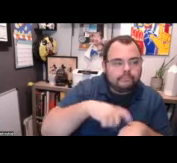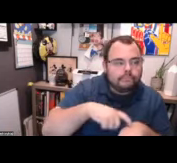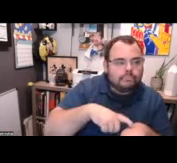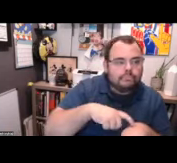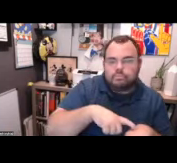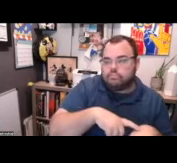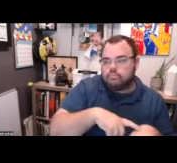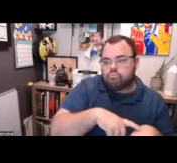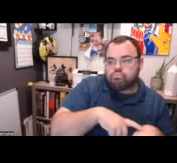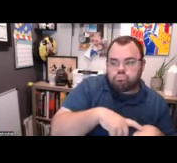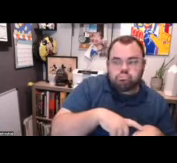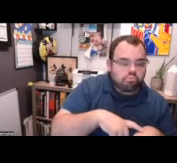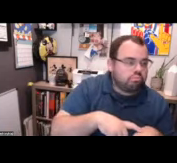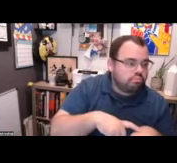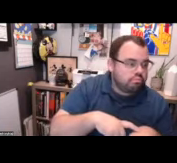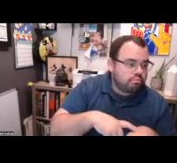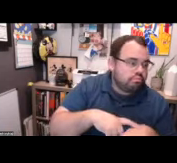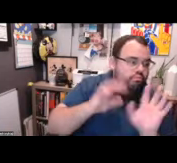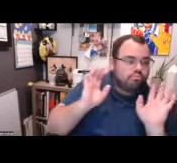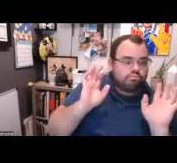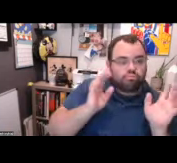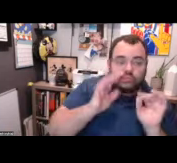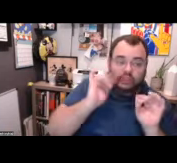88% of the time.